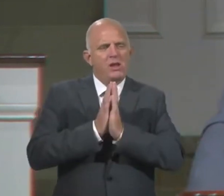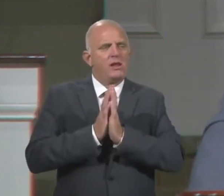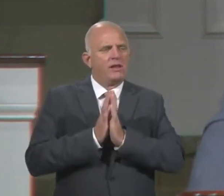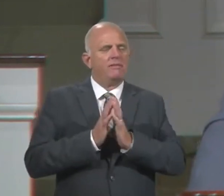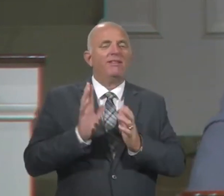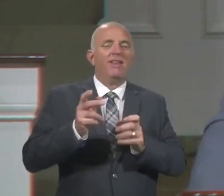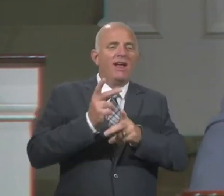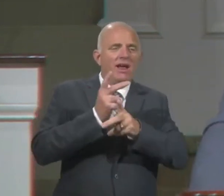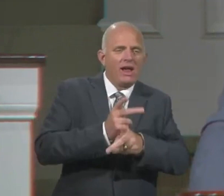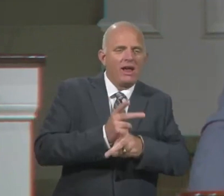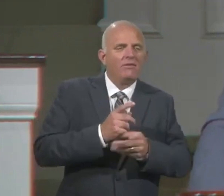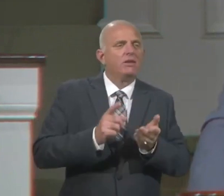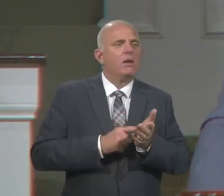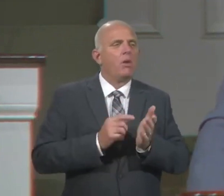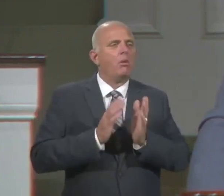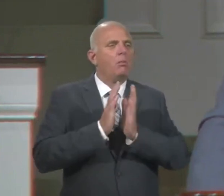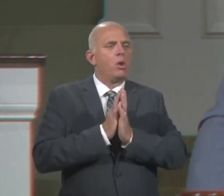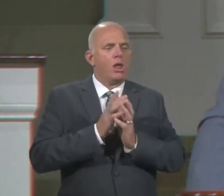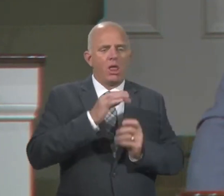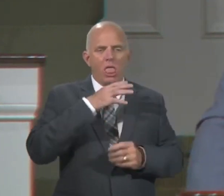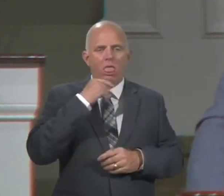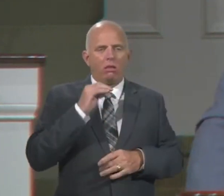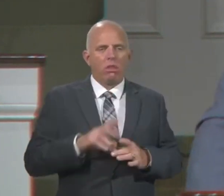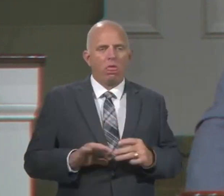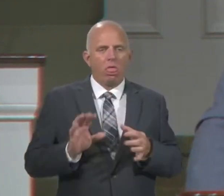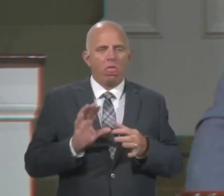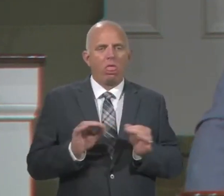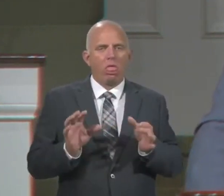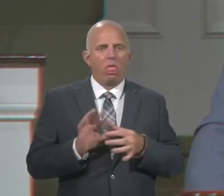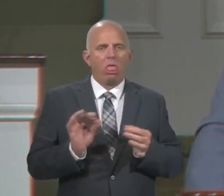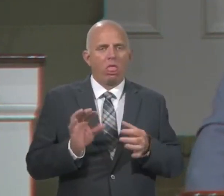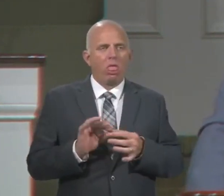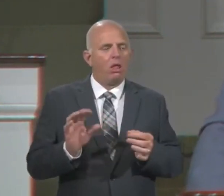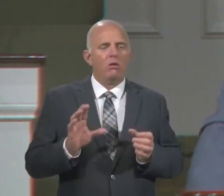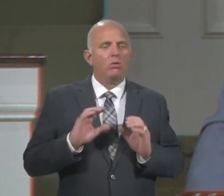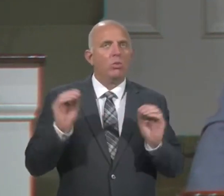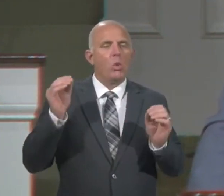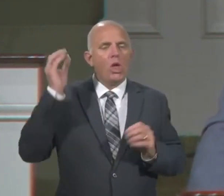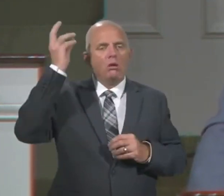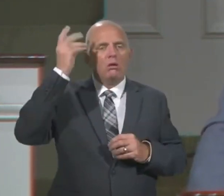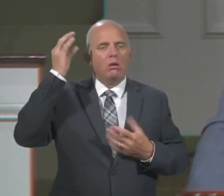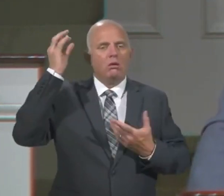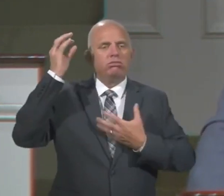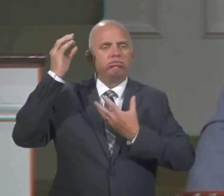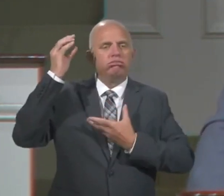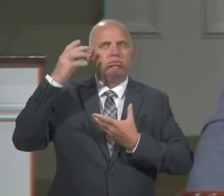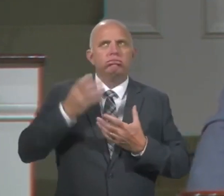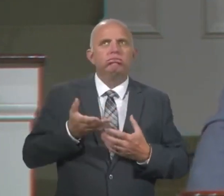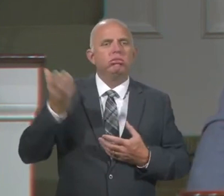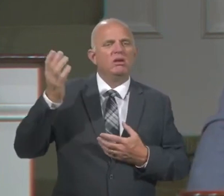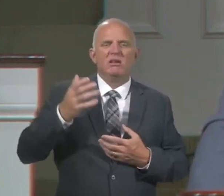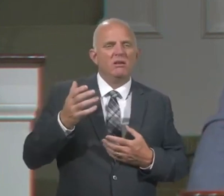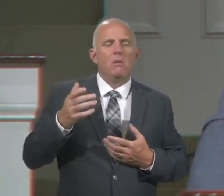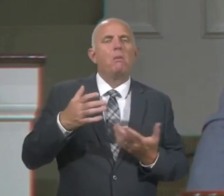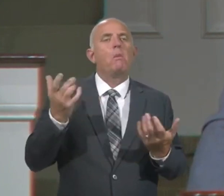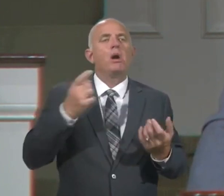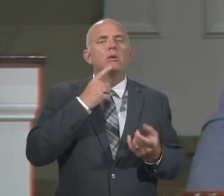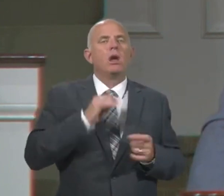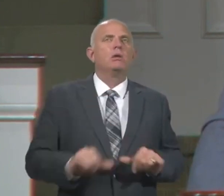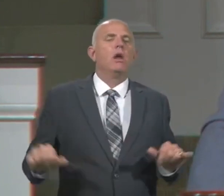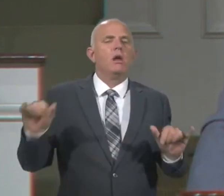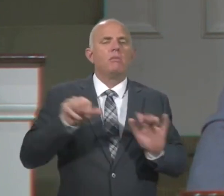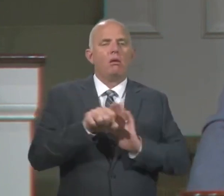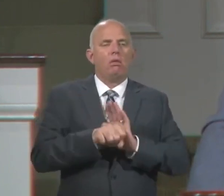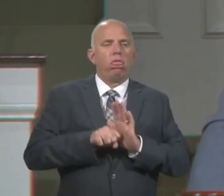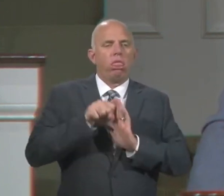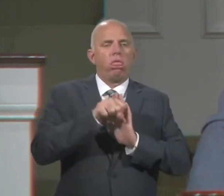become perfunctory, with no thought to who we're talking to or what we're saying or asking.